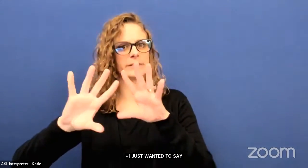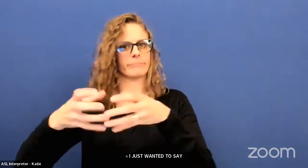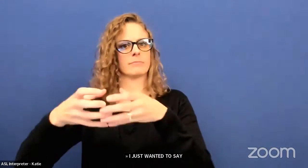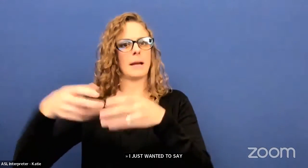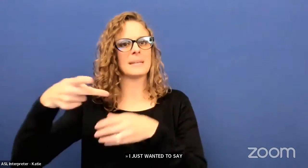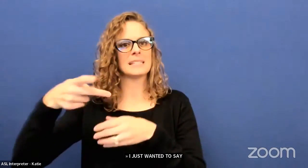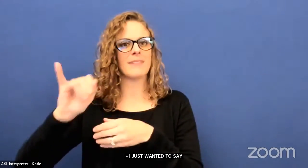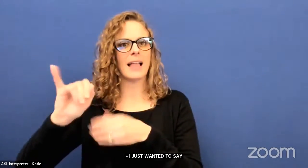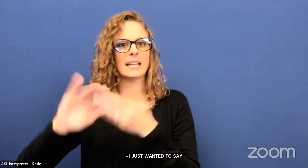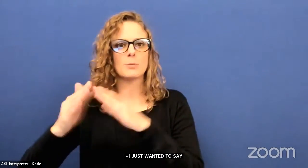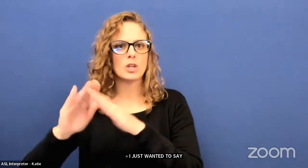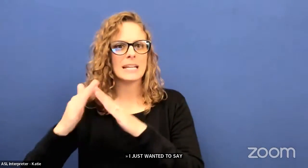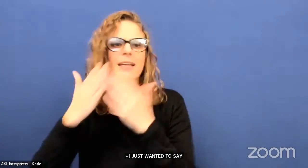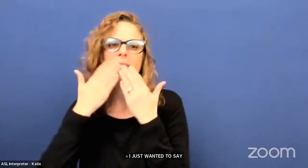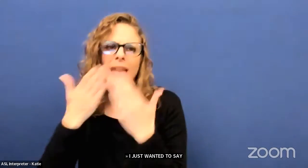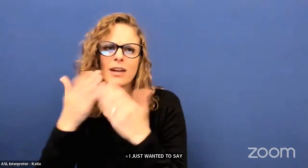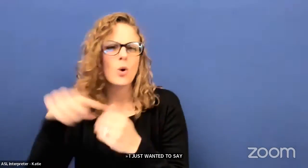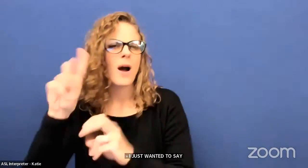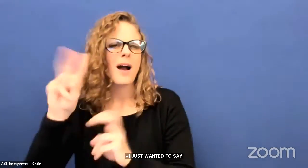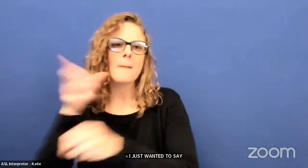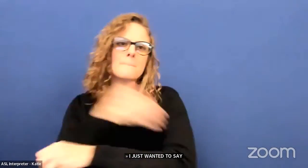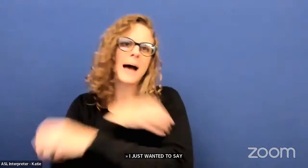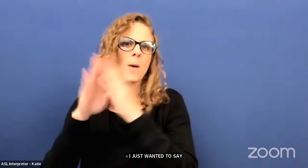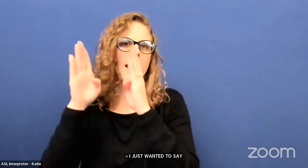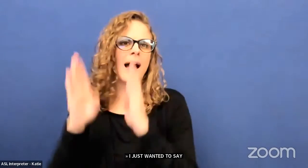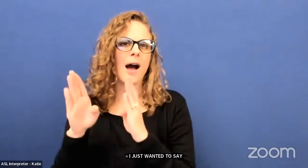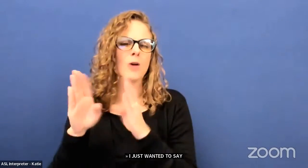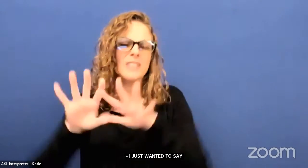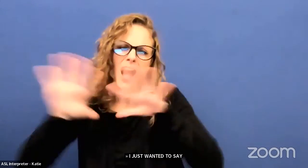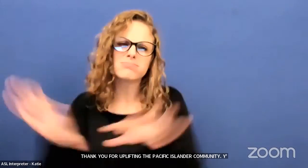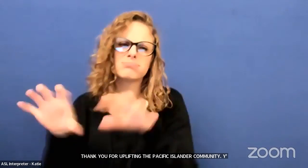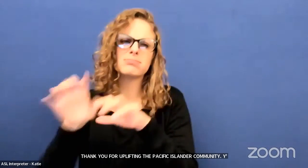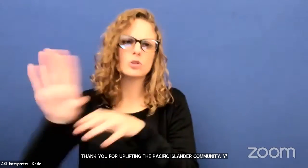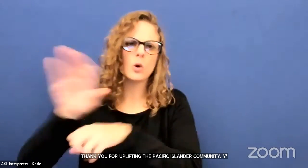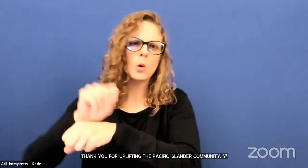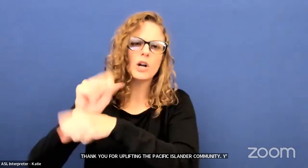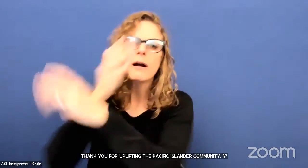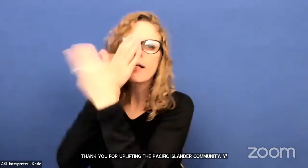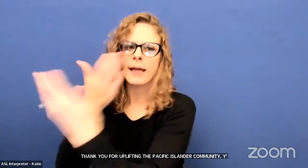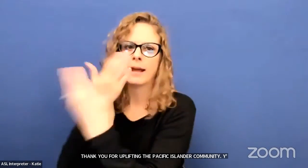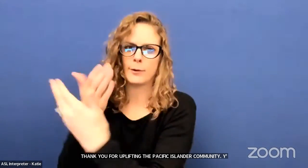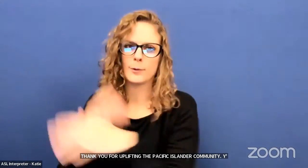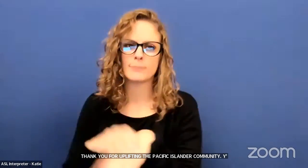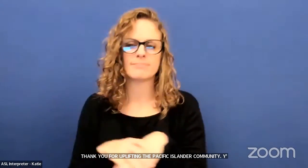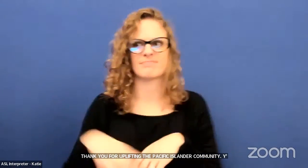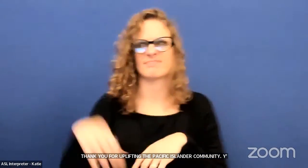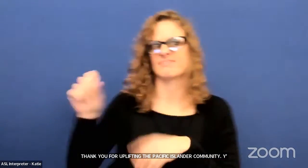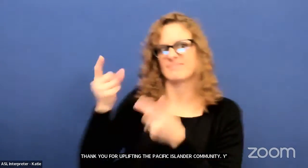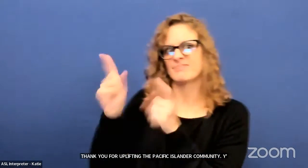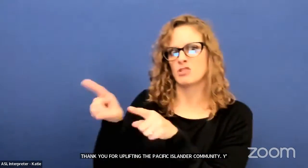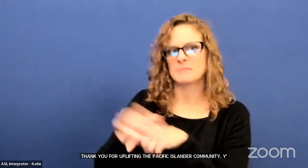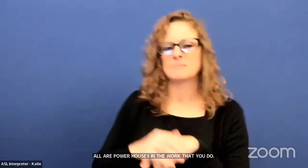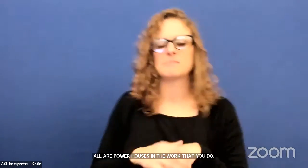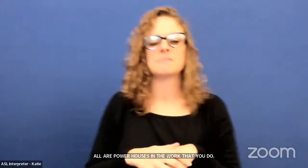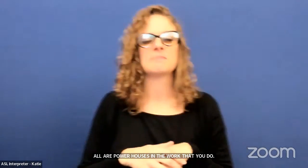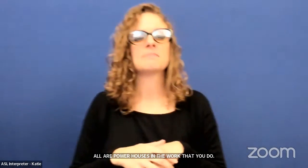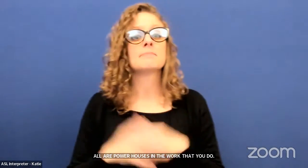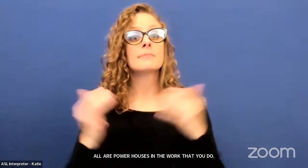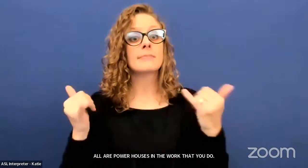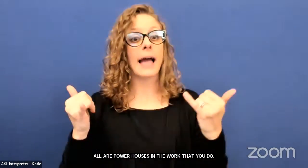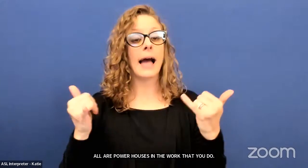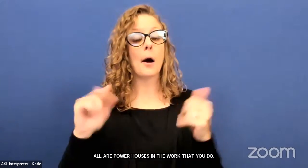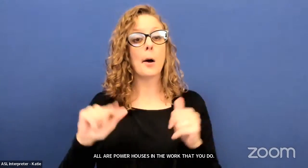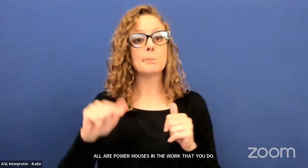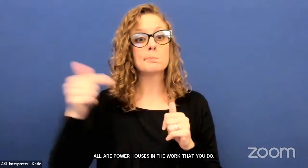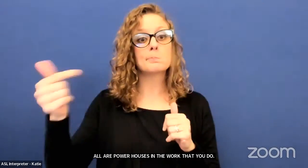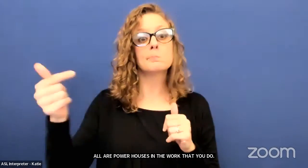Always. Y'all are powerhouses in the work that you do. Absolutely. Absolutely. All right. Let me turn this over